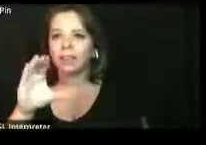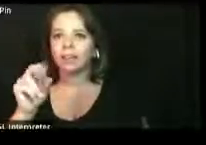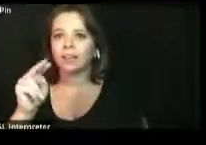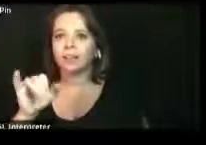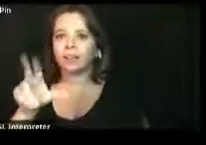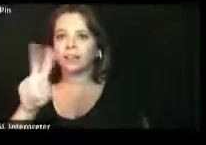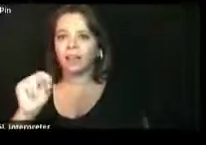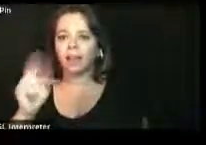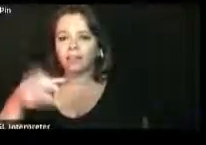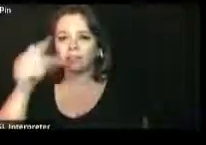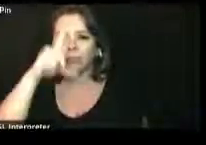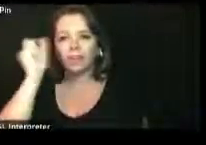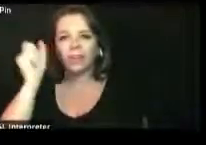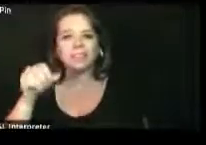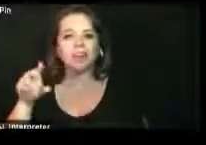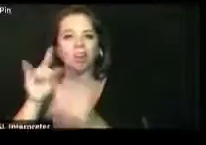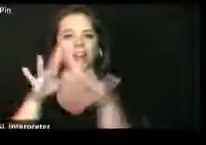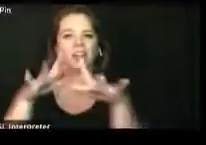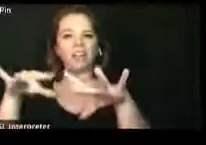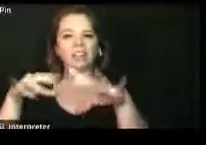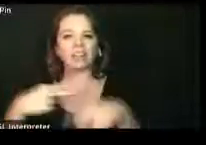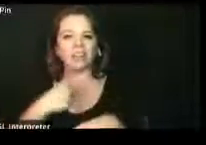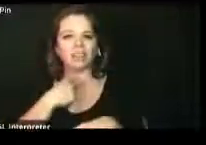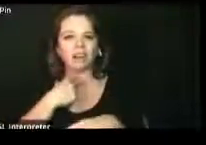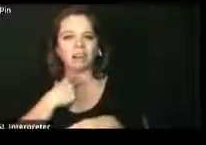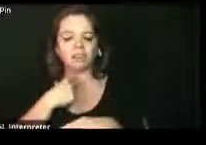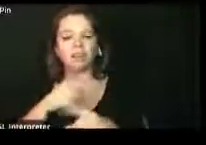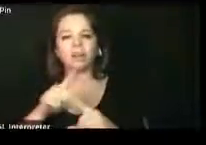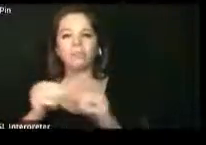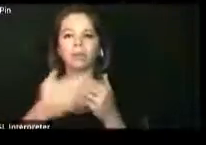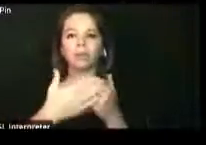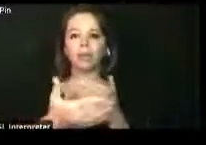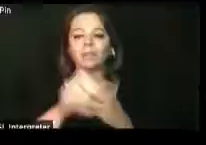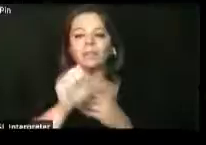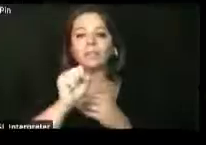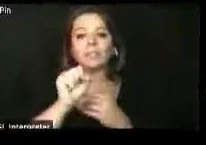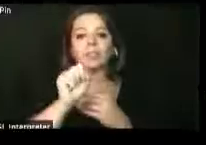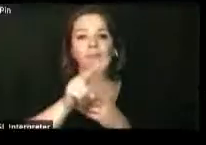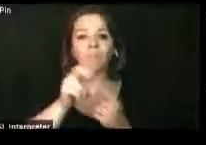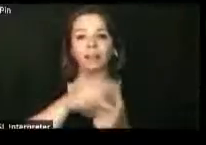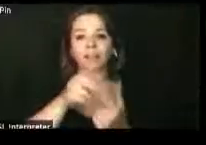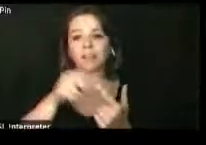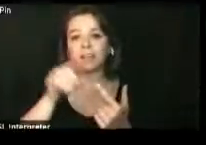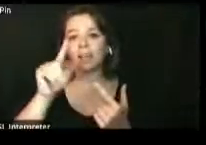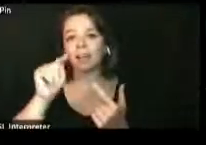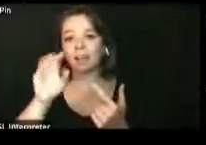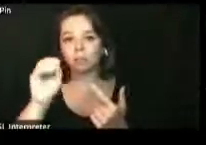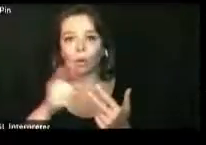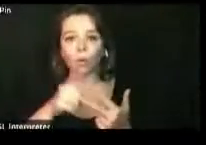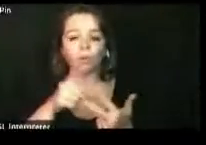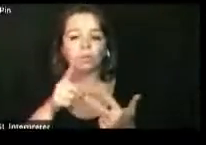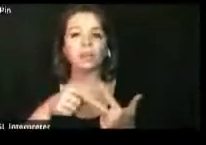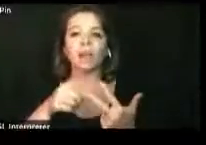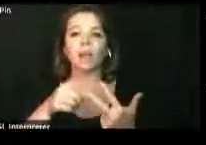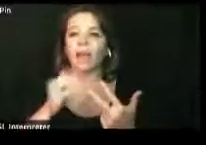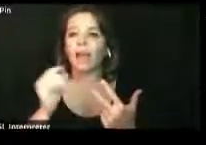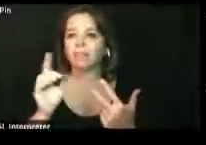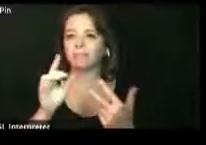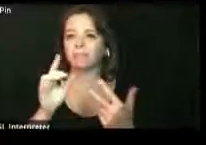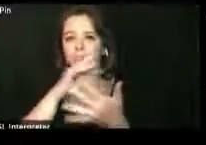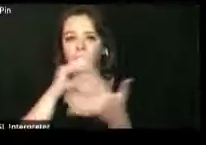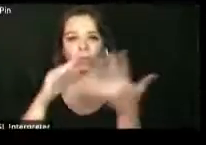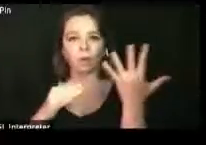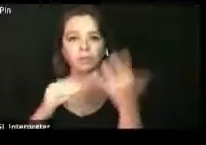with the San Fernando Valley, but the rest of it, Simi Valley, Thousand Oaks, and all those. And as someone mentioned the